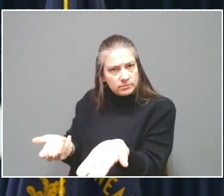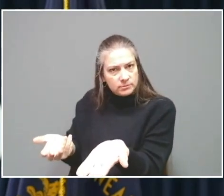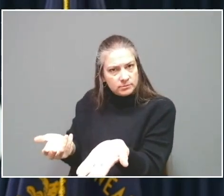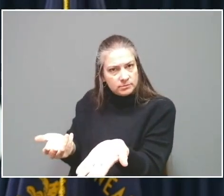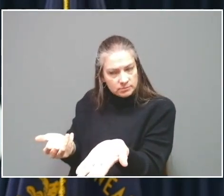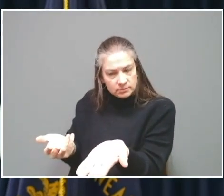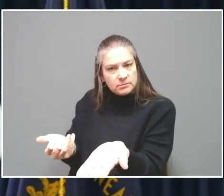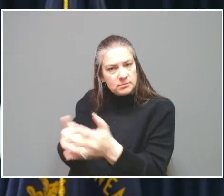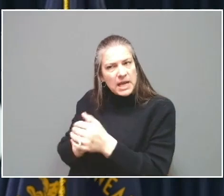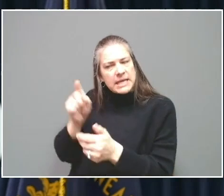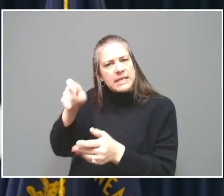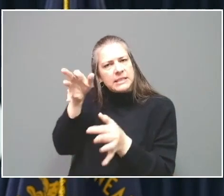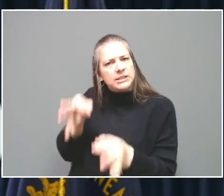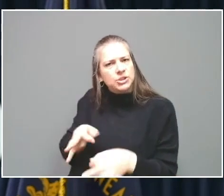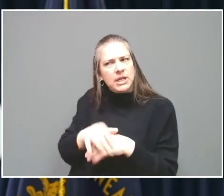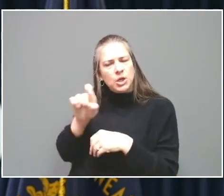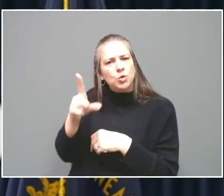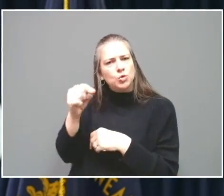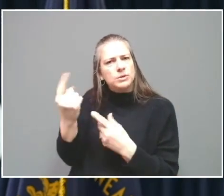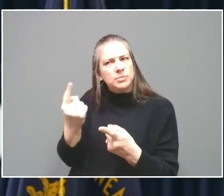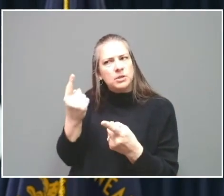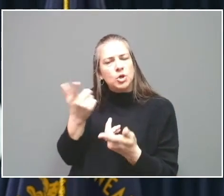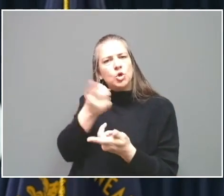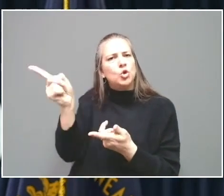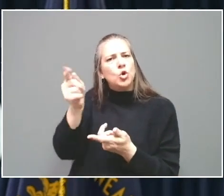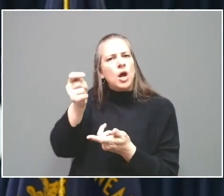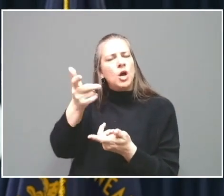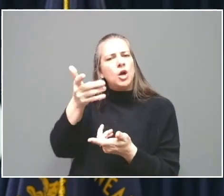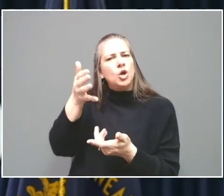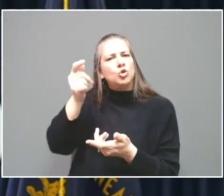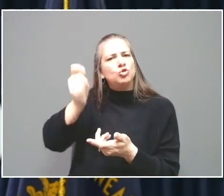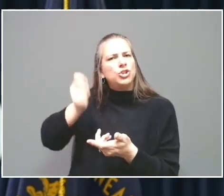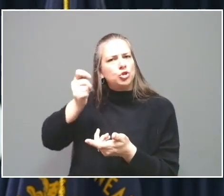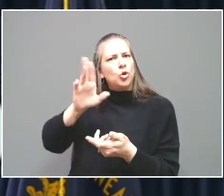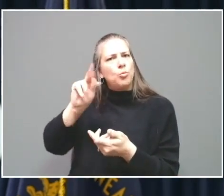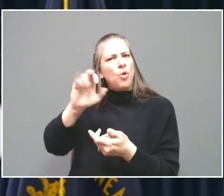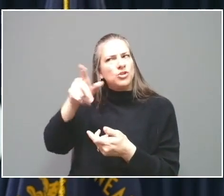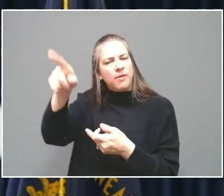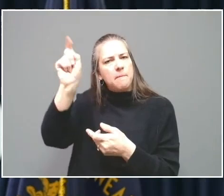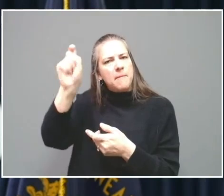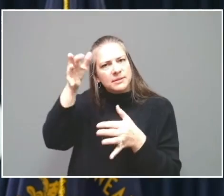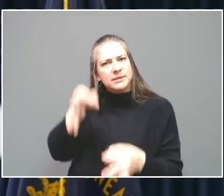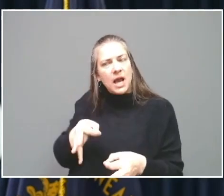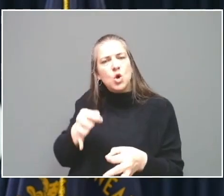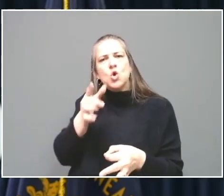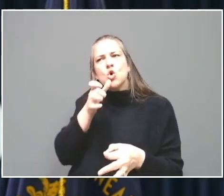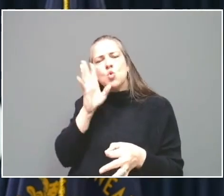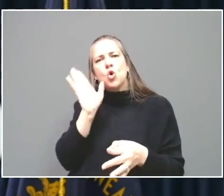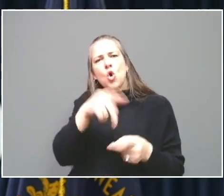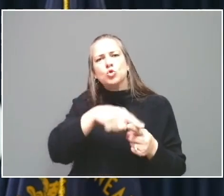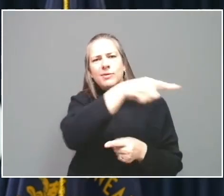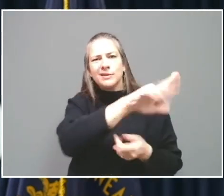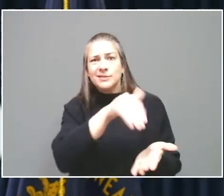decisions made by the judicial branch about who goes to one of these centers, because we, the executive